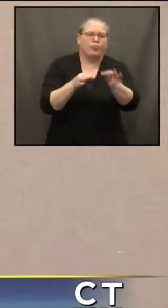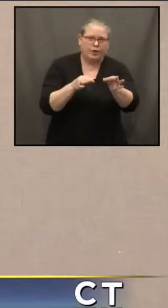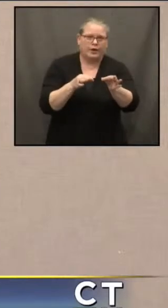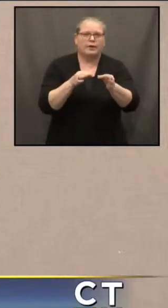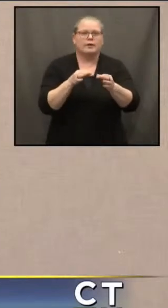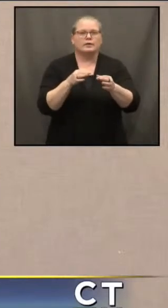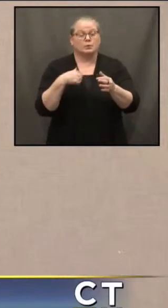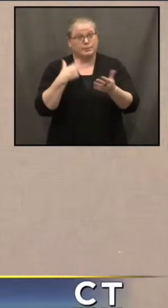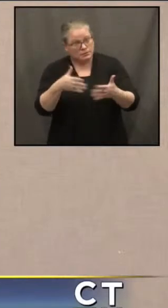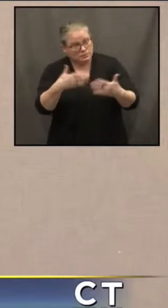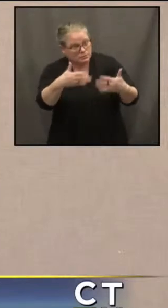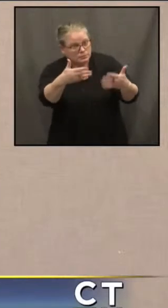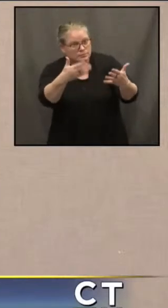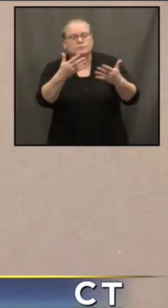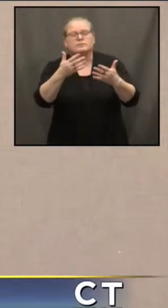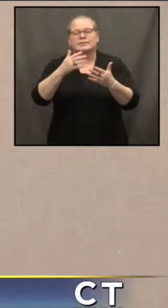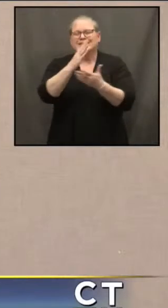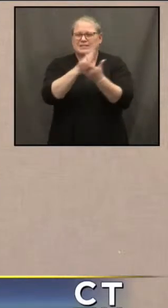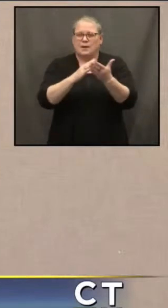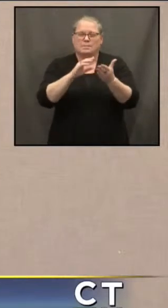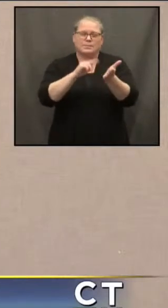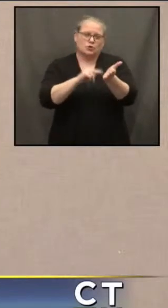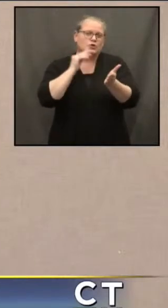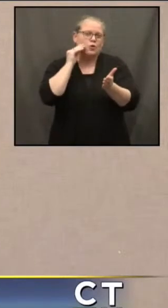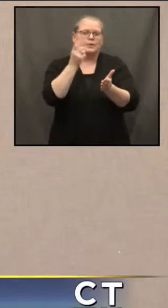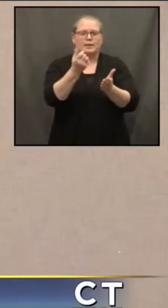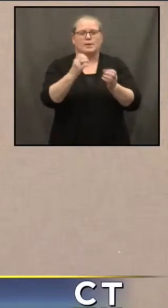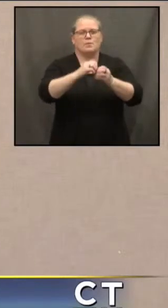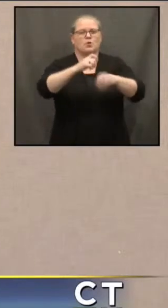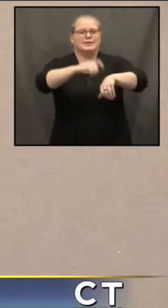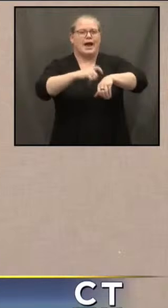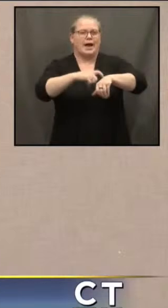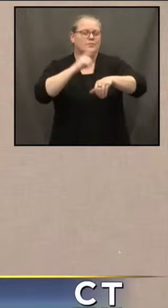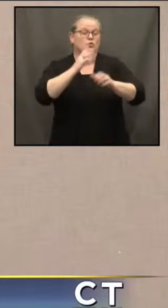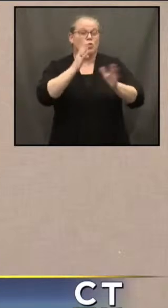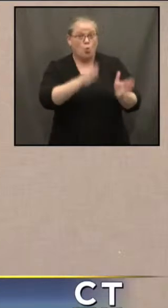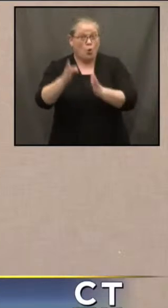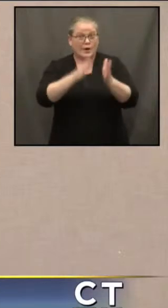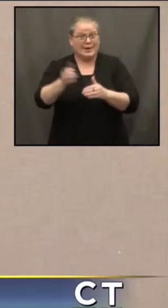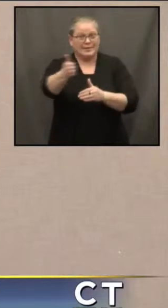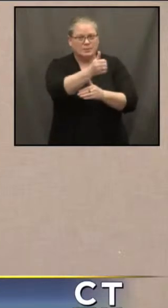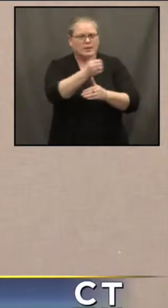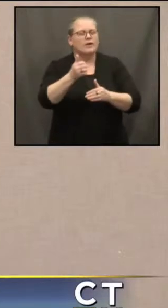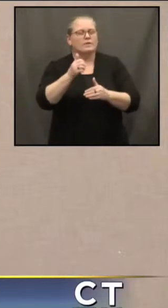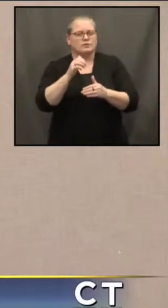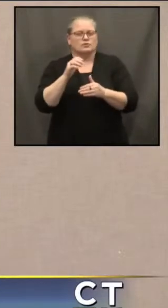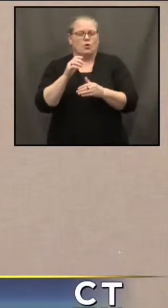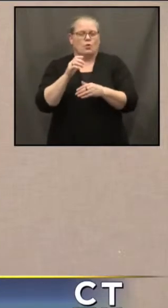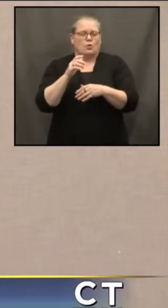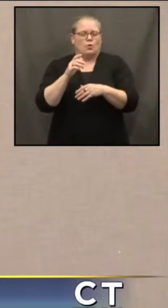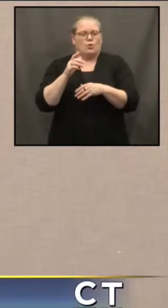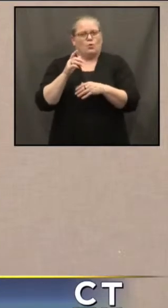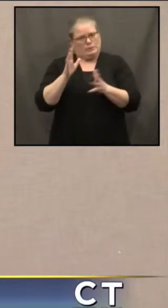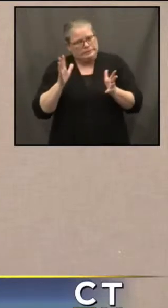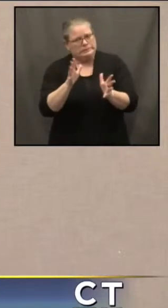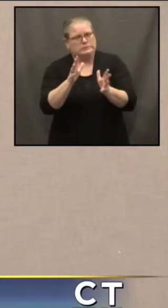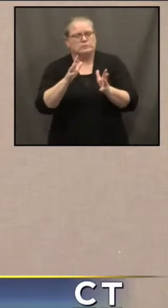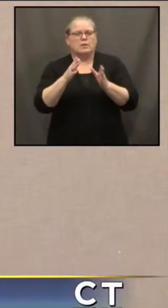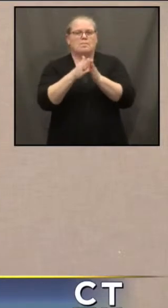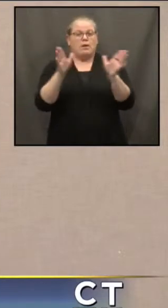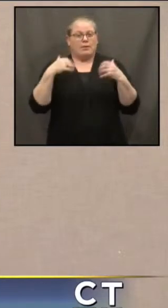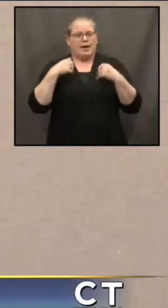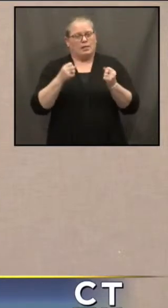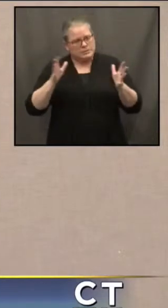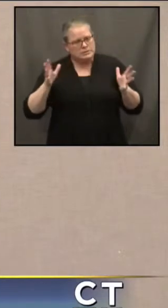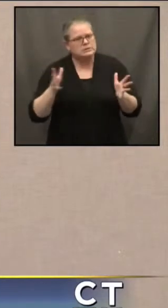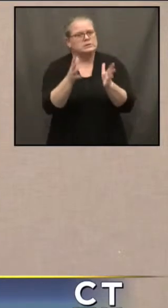Dr. Juthani and her team are pushing those homes hard to get those clinics done and making sure that everyone in those homes who is eligible